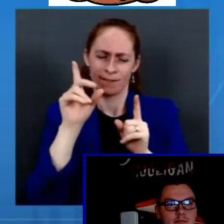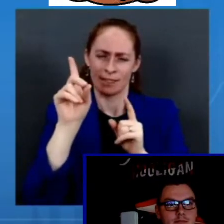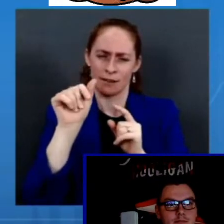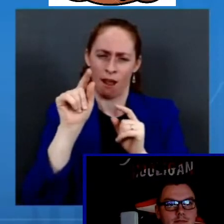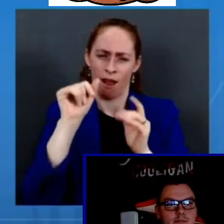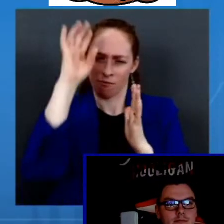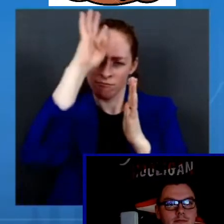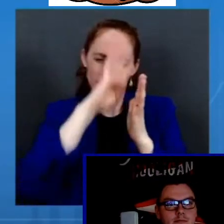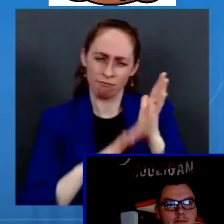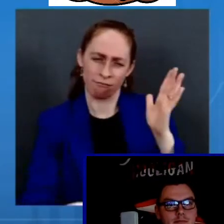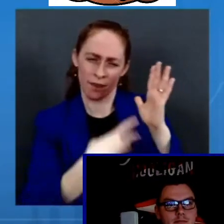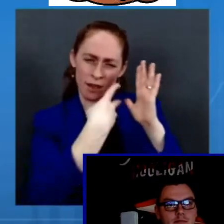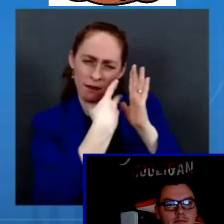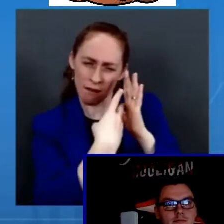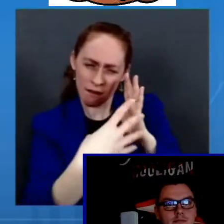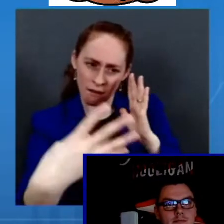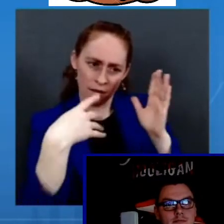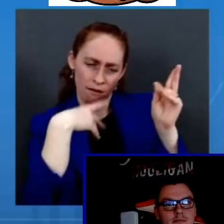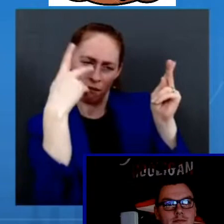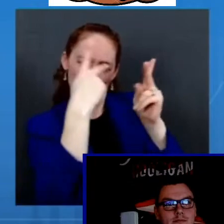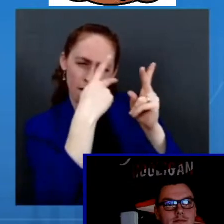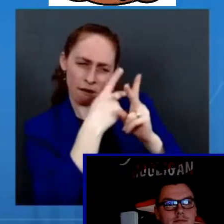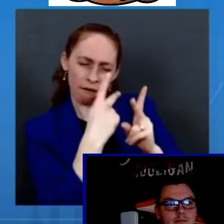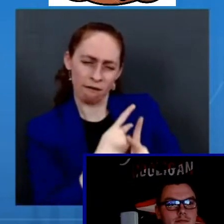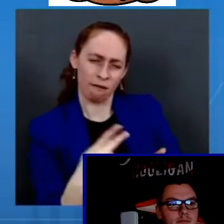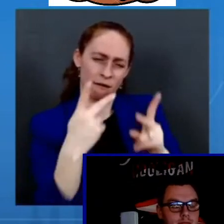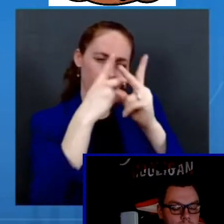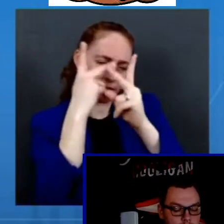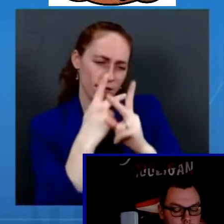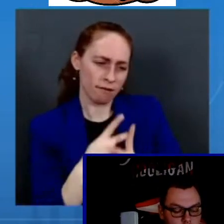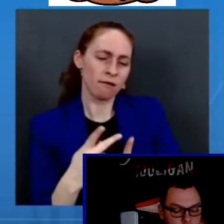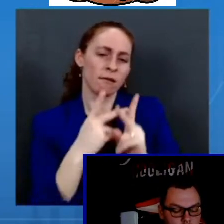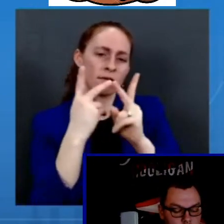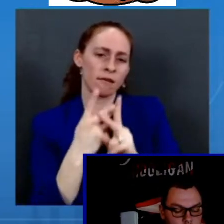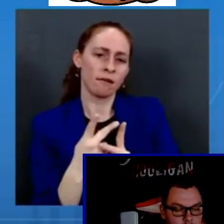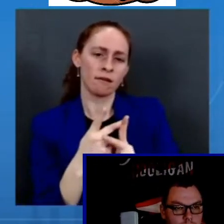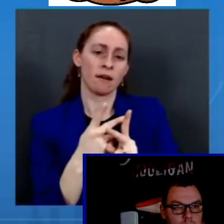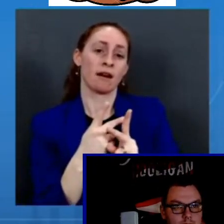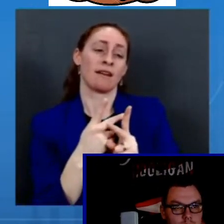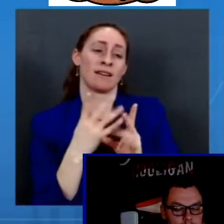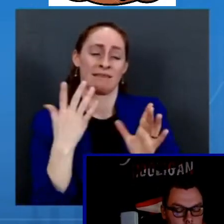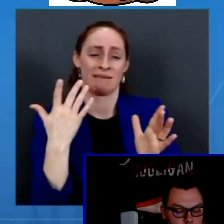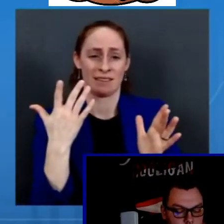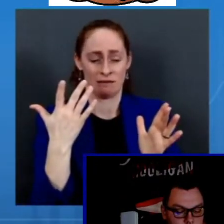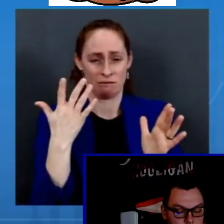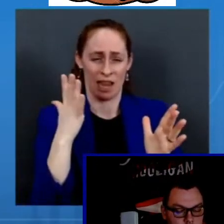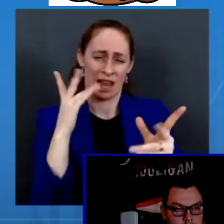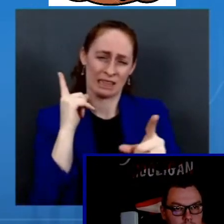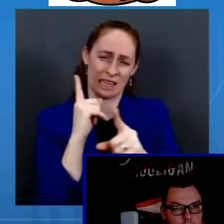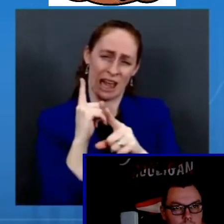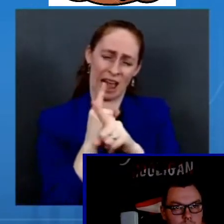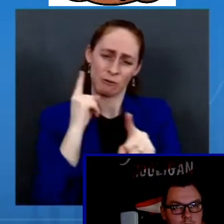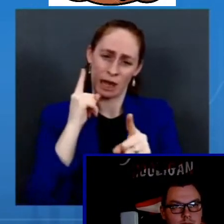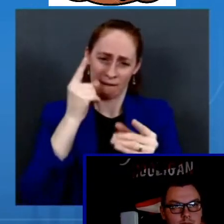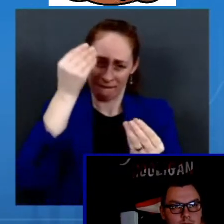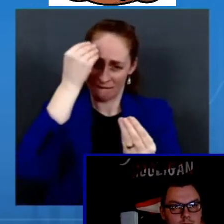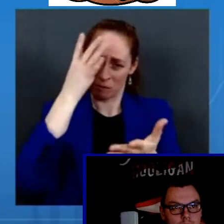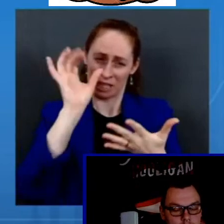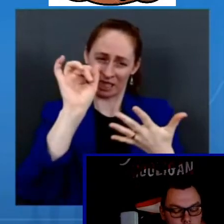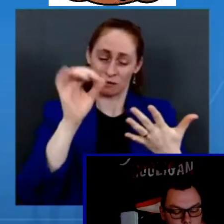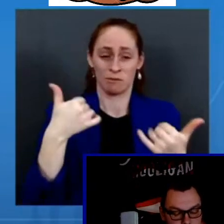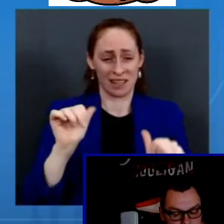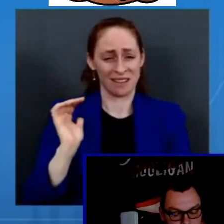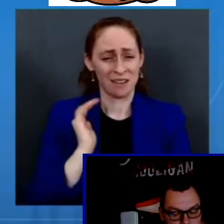American people, the best reporting that we can. What I can say is that there's one better way to get the data better, and that is